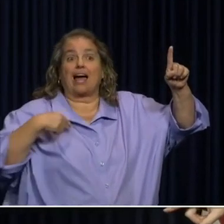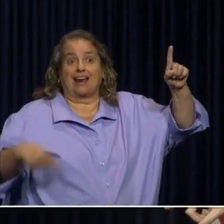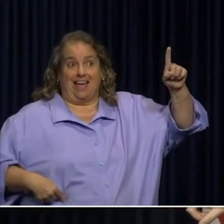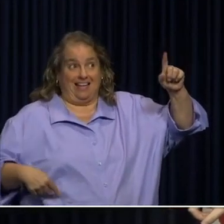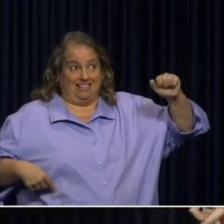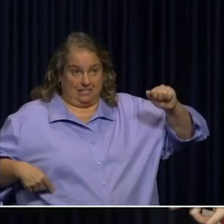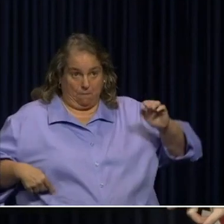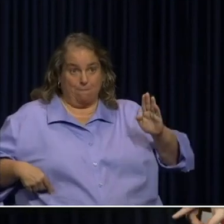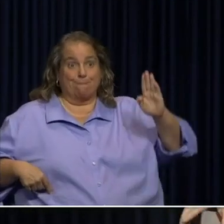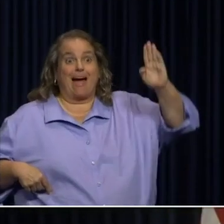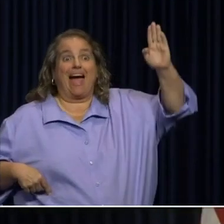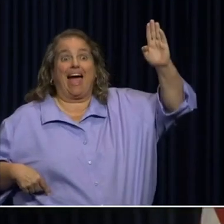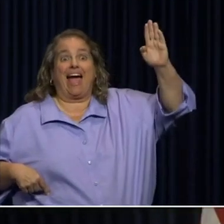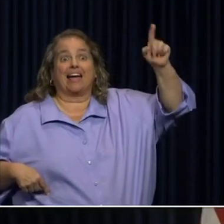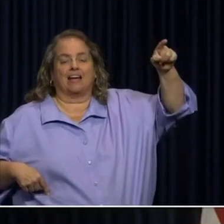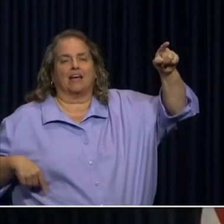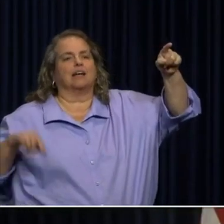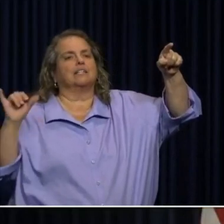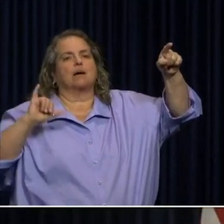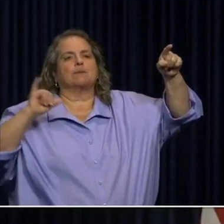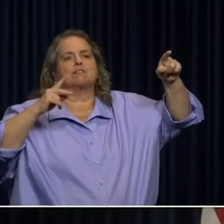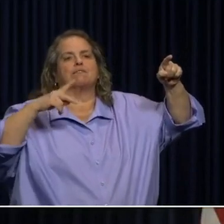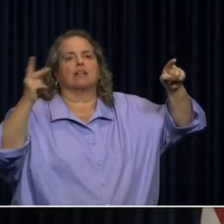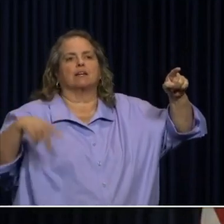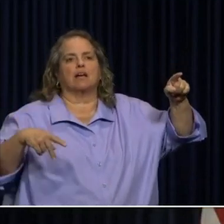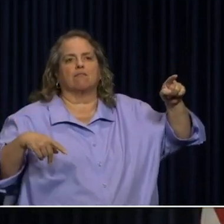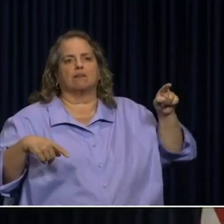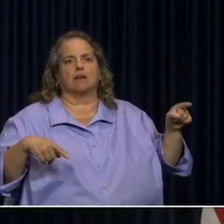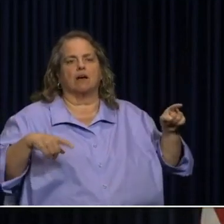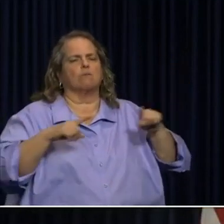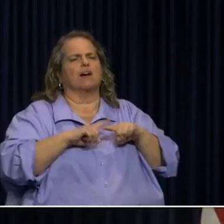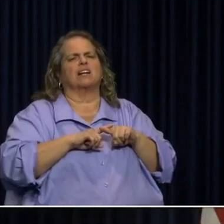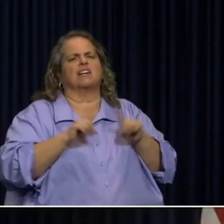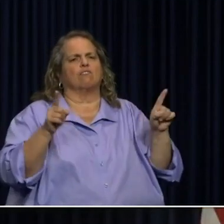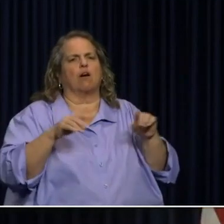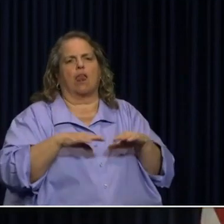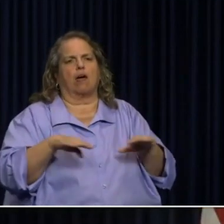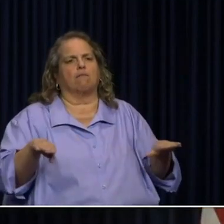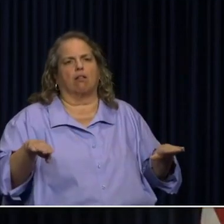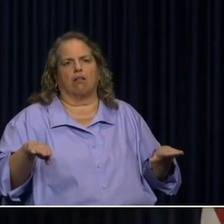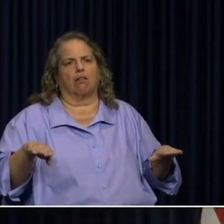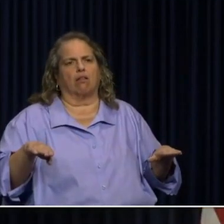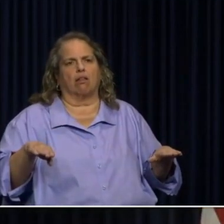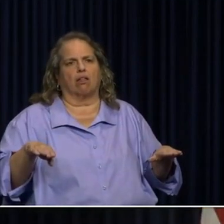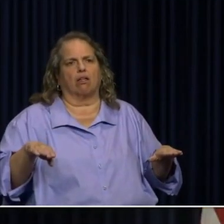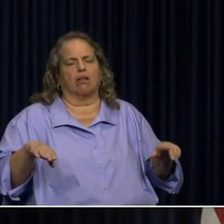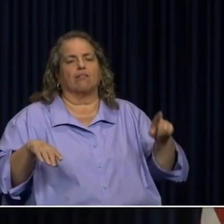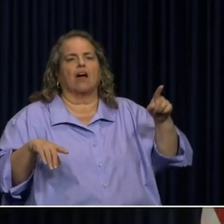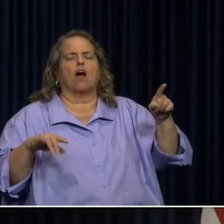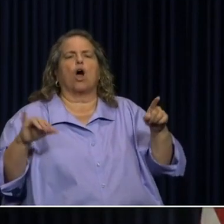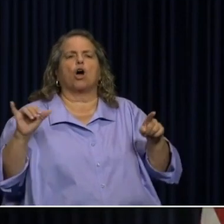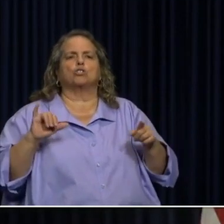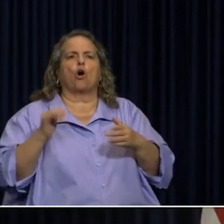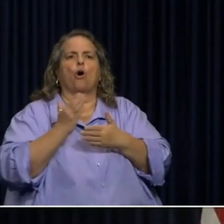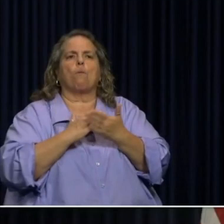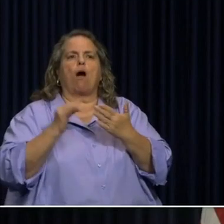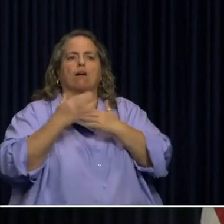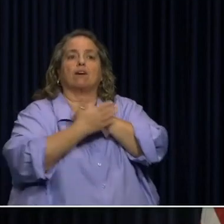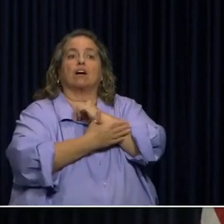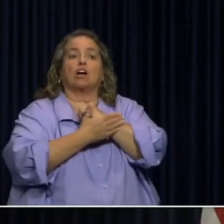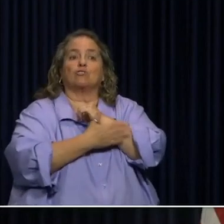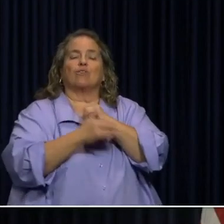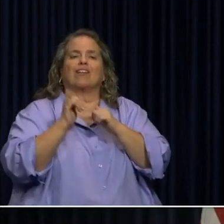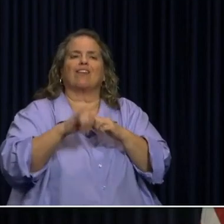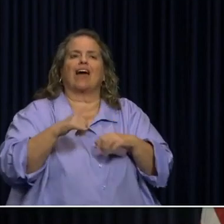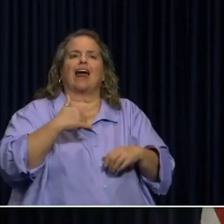They had the spike that is Philadelphia, but on a much different level. And they are also a part of a country that has an